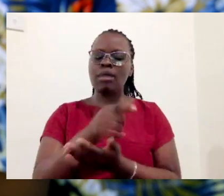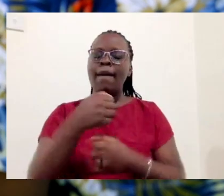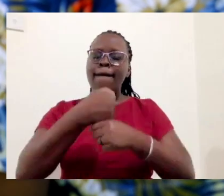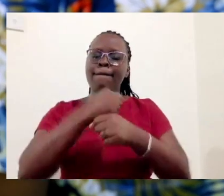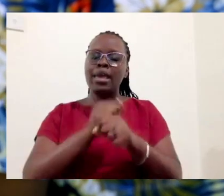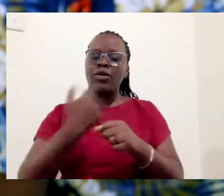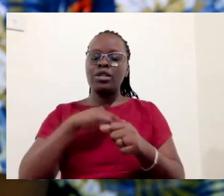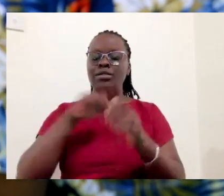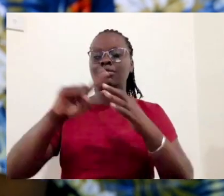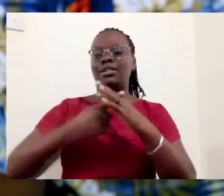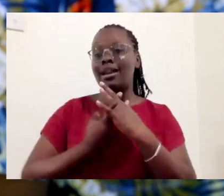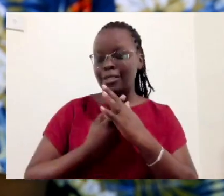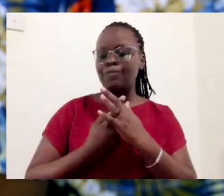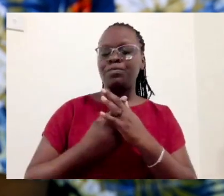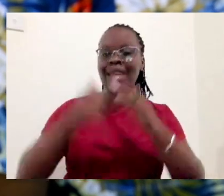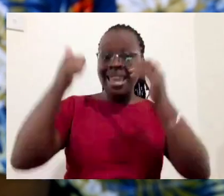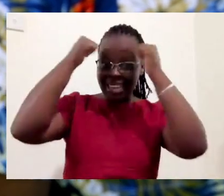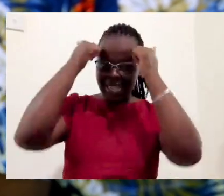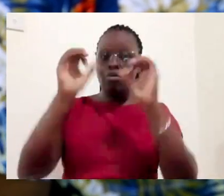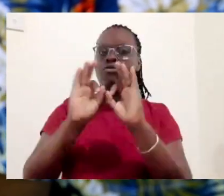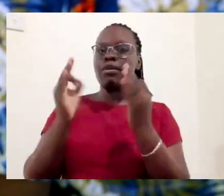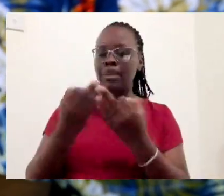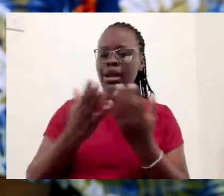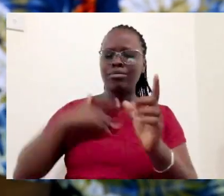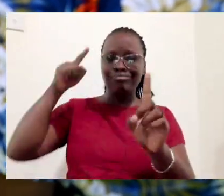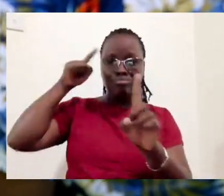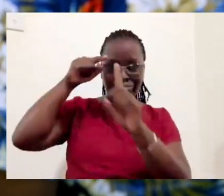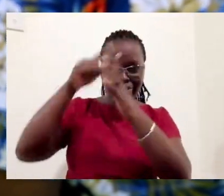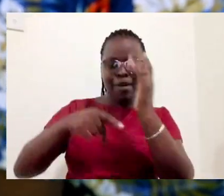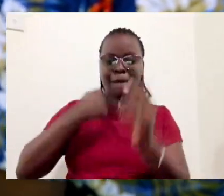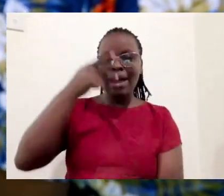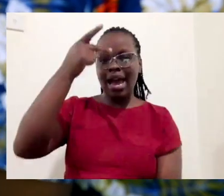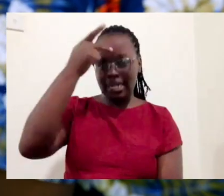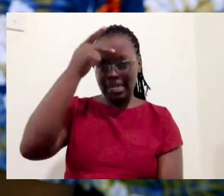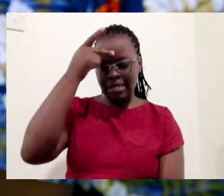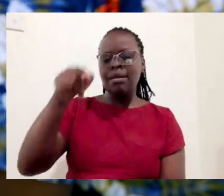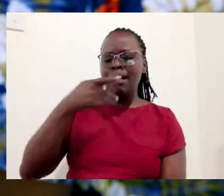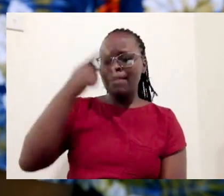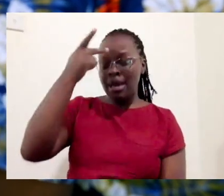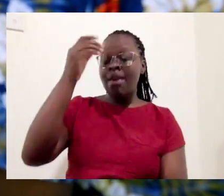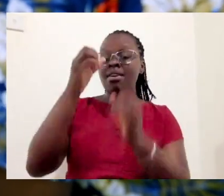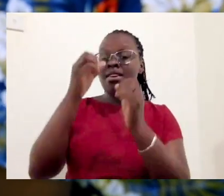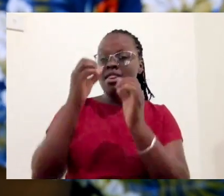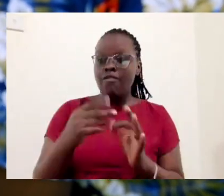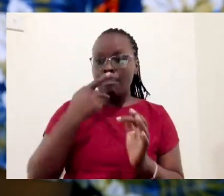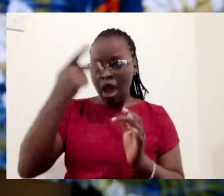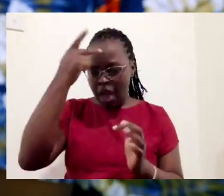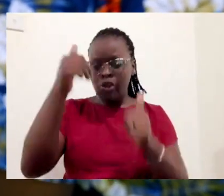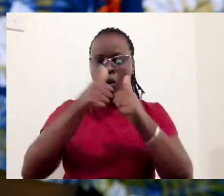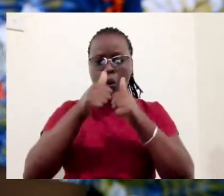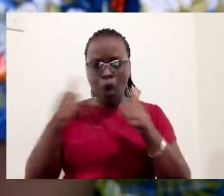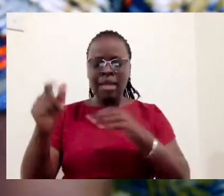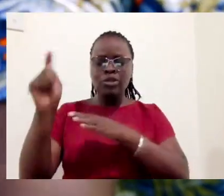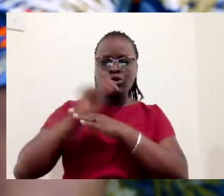informed us to start Elimu Familia Stawi, and our target was the parent. The parent stands in the gap. If they are able